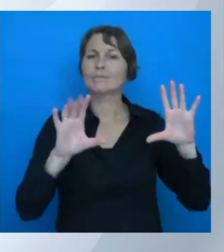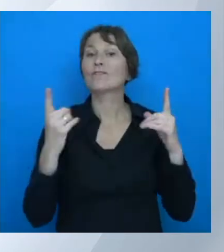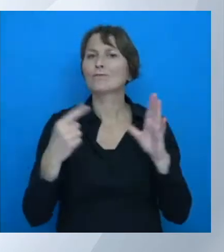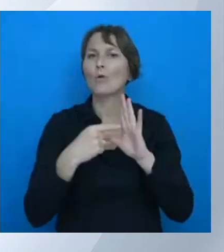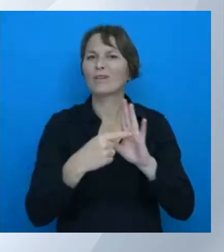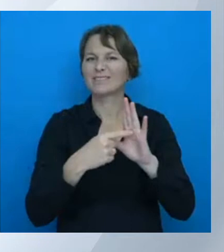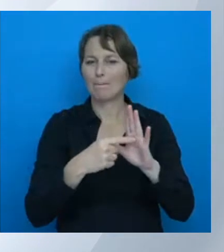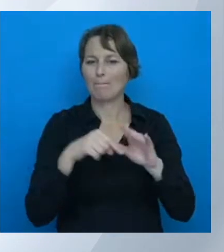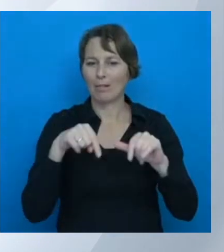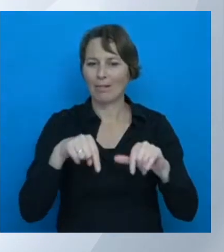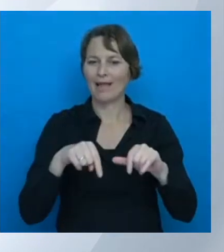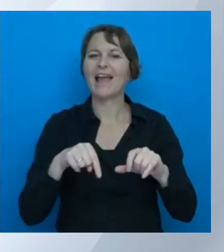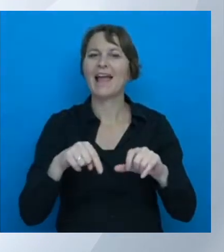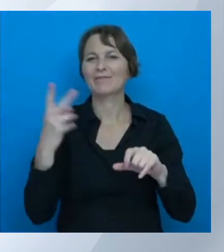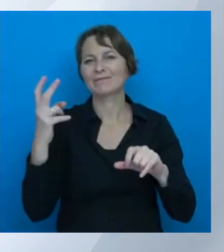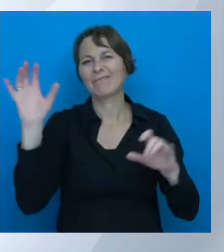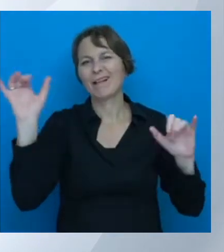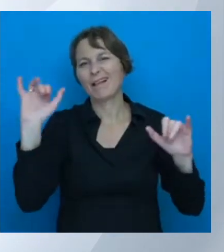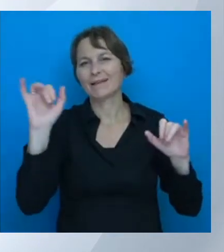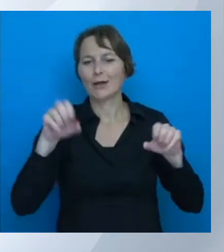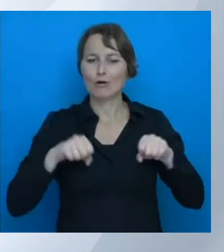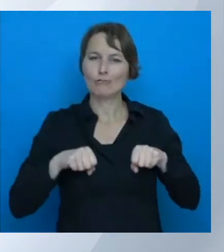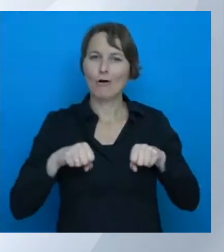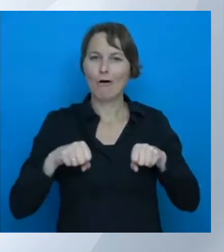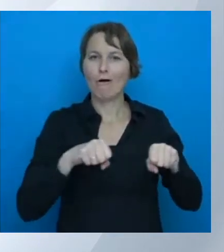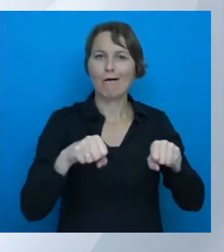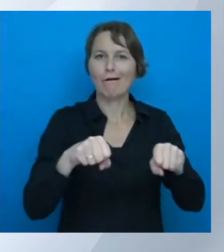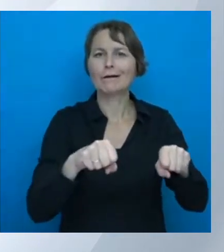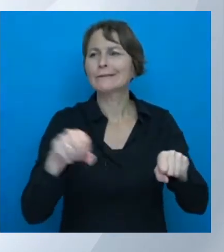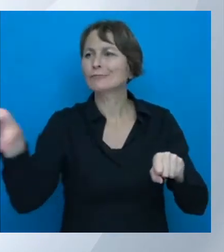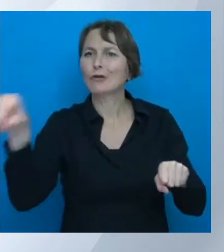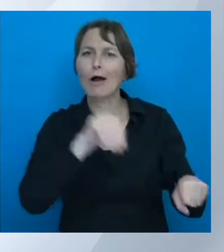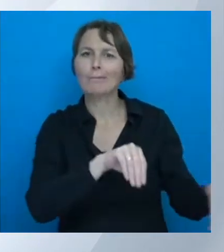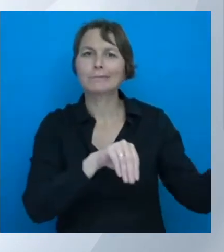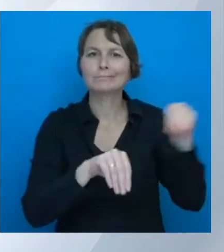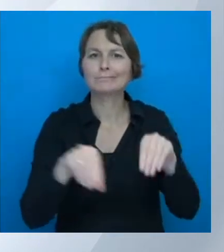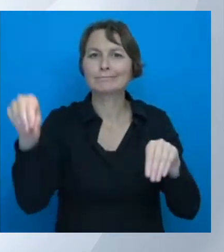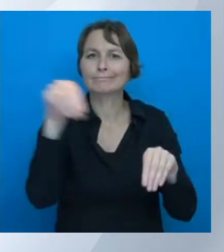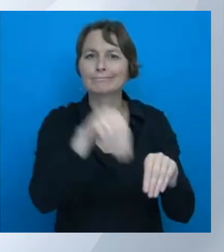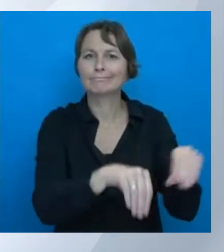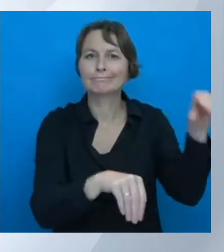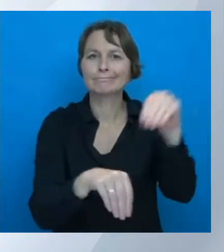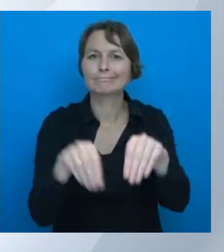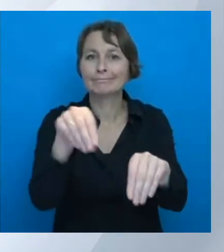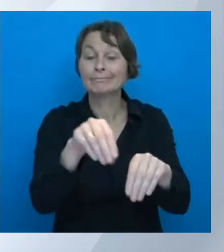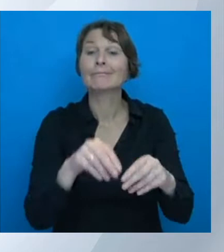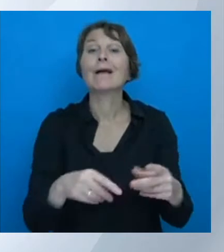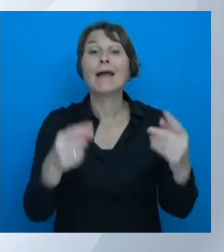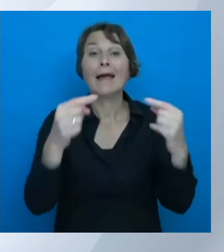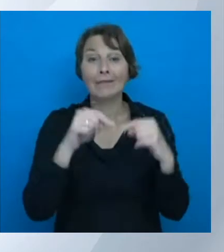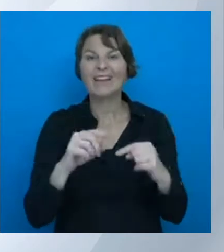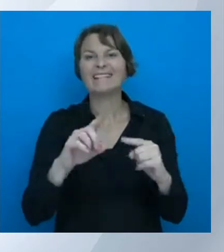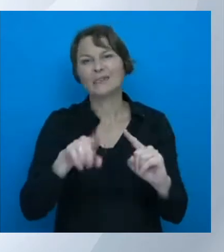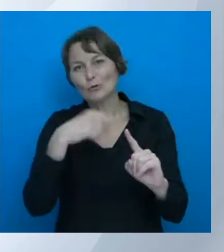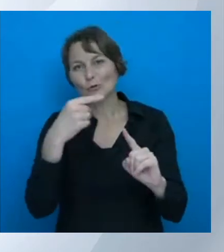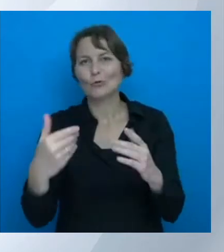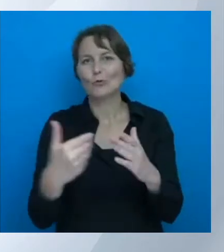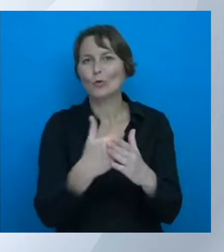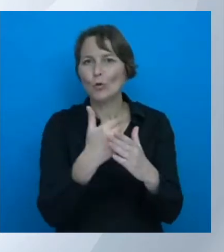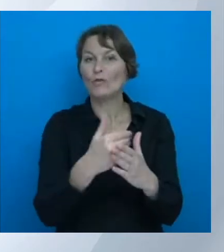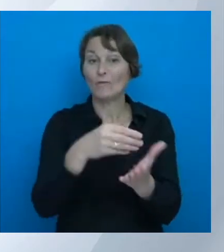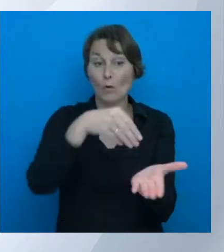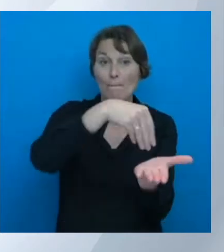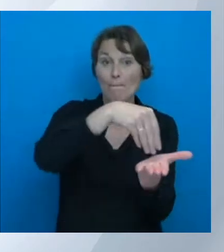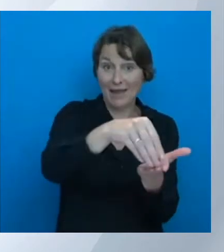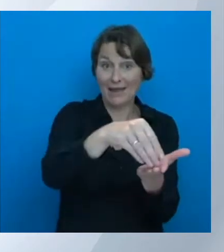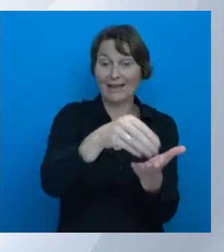same time, you can call stateless functions like shipping service and the payment service. And again, as I mentioned